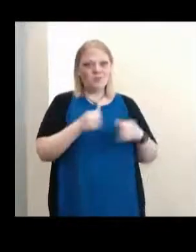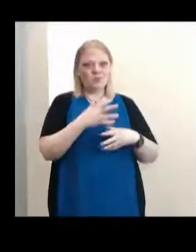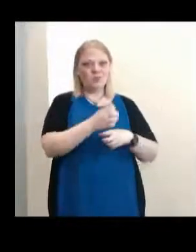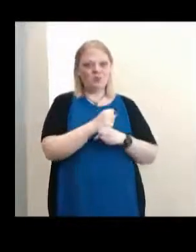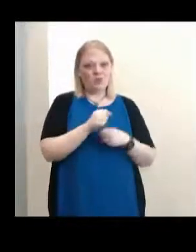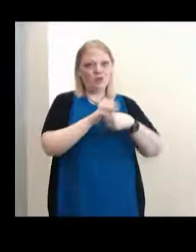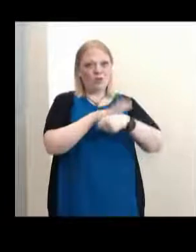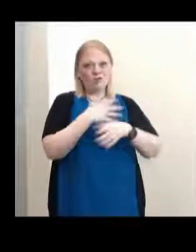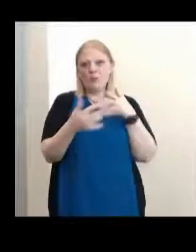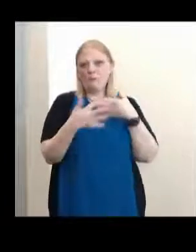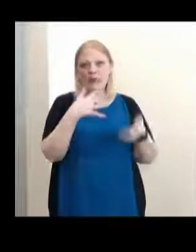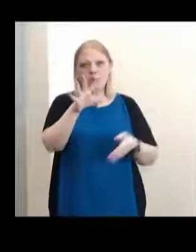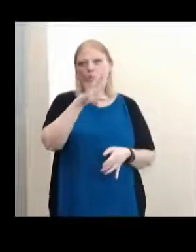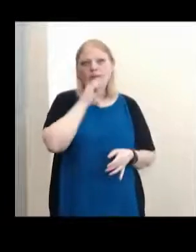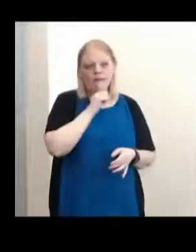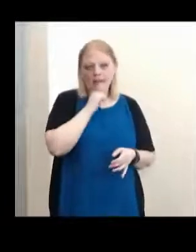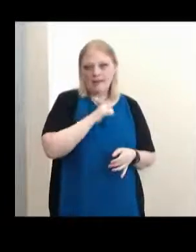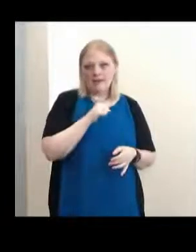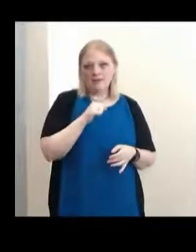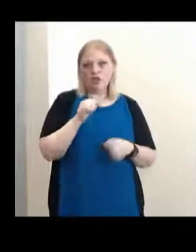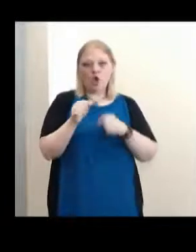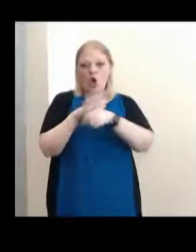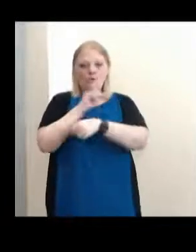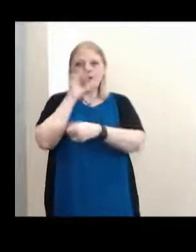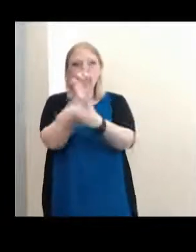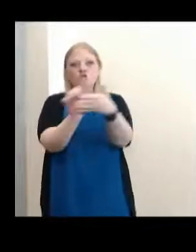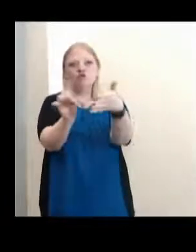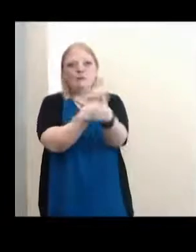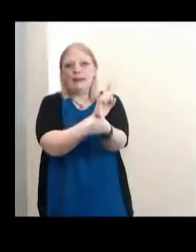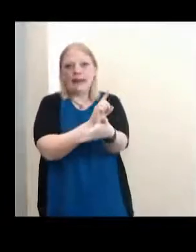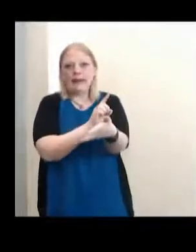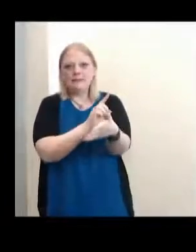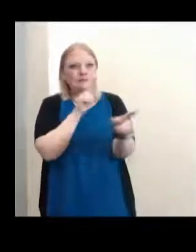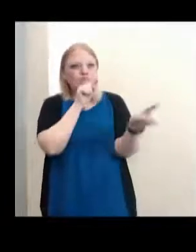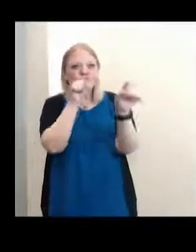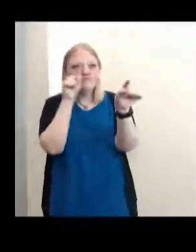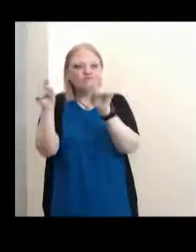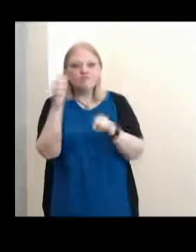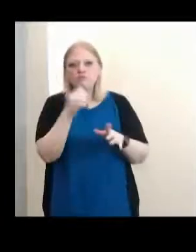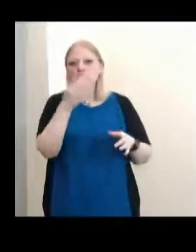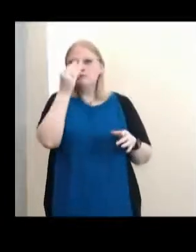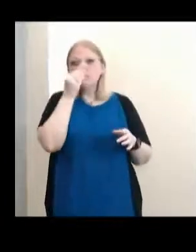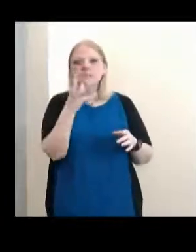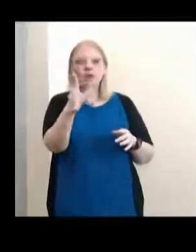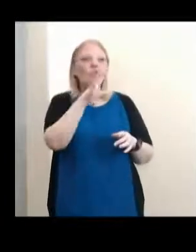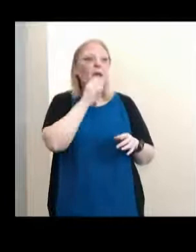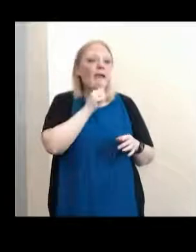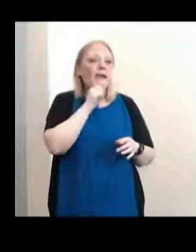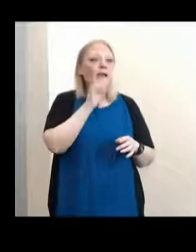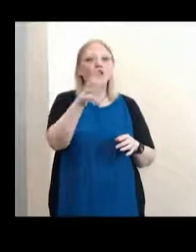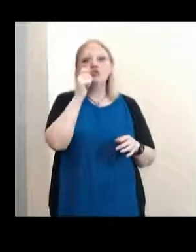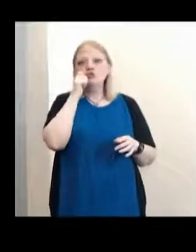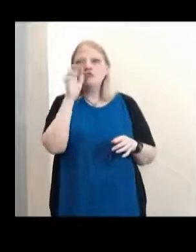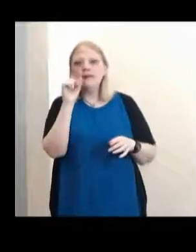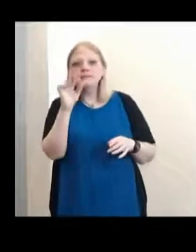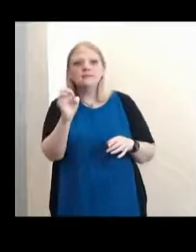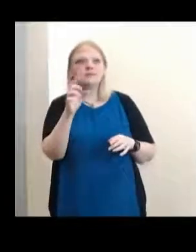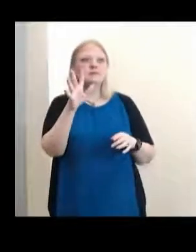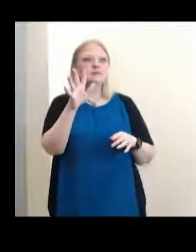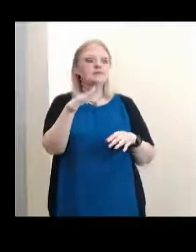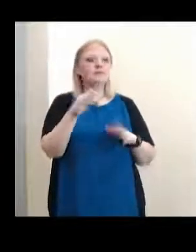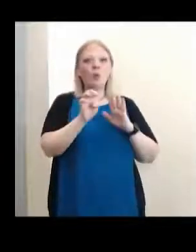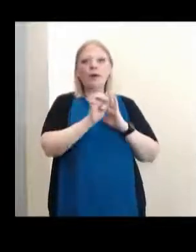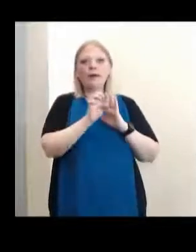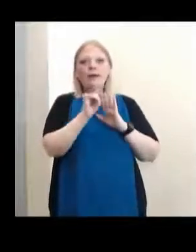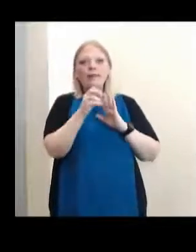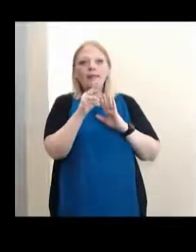no matter your age. It is non-discriminatory. It doesn't care how old you are. Doesn't care your race. Doesn't care your ethnicity.